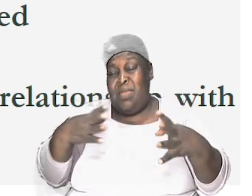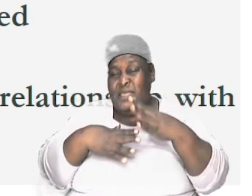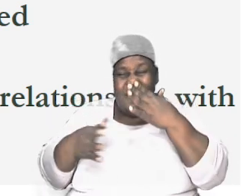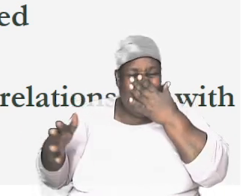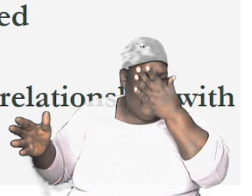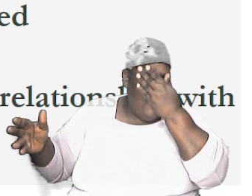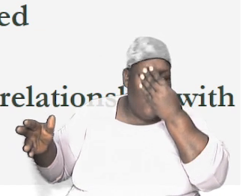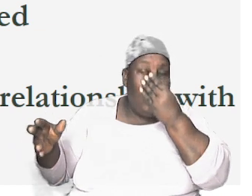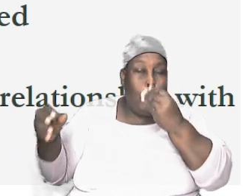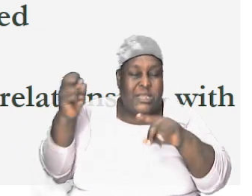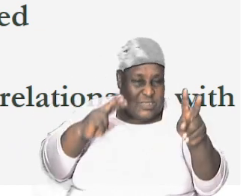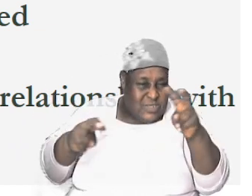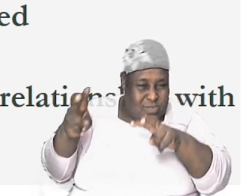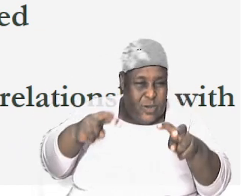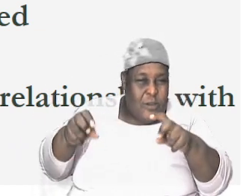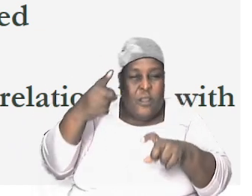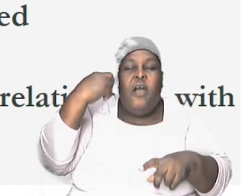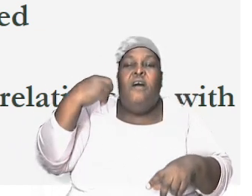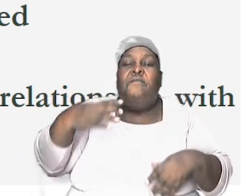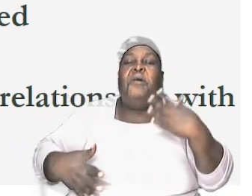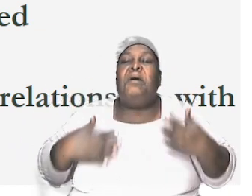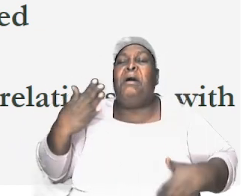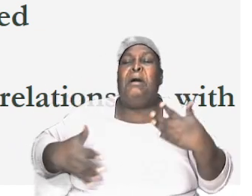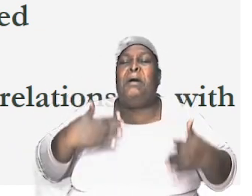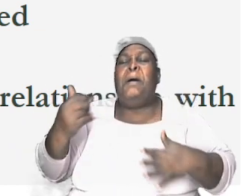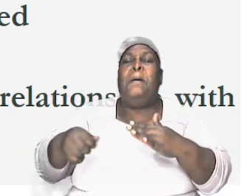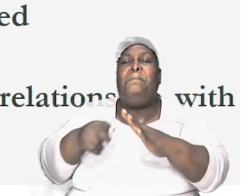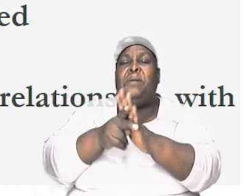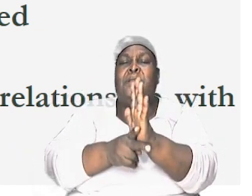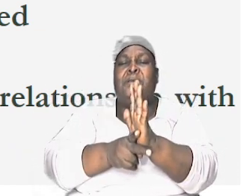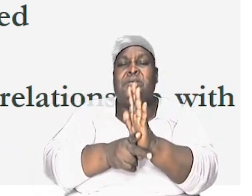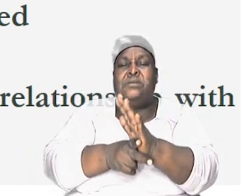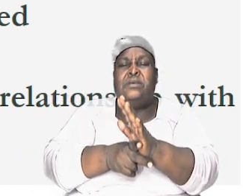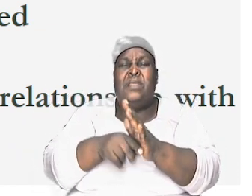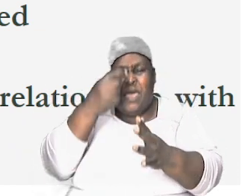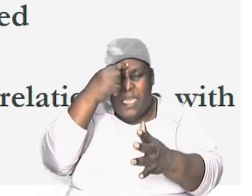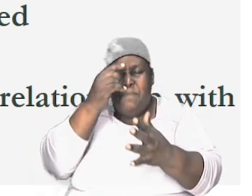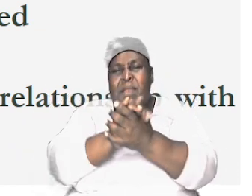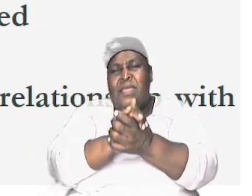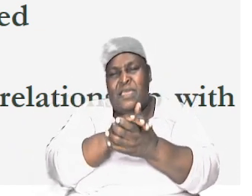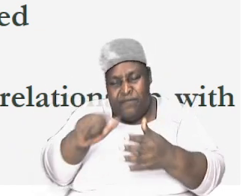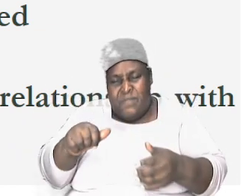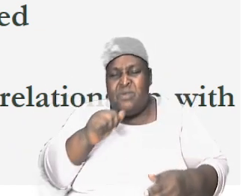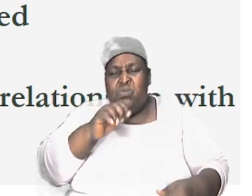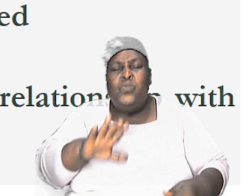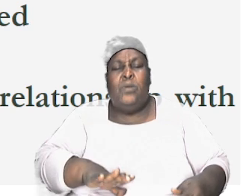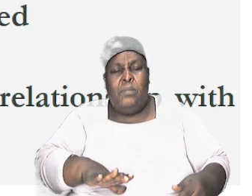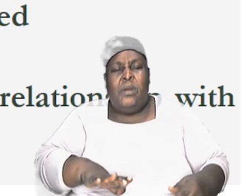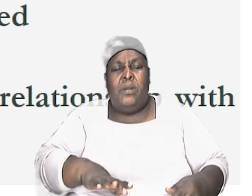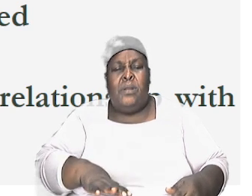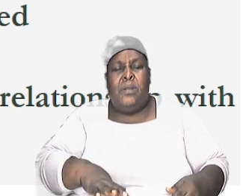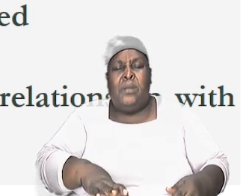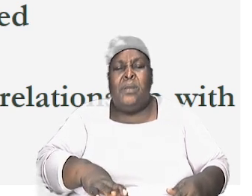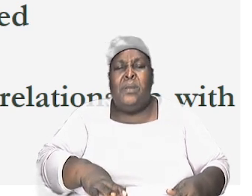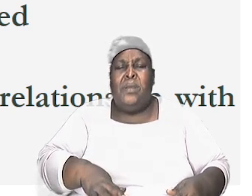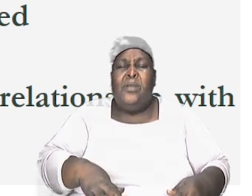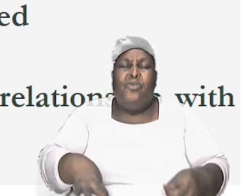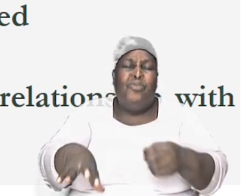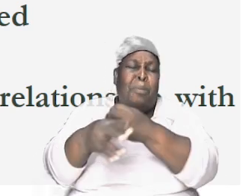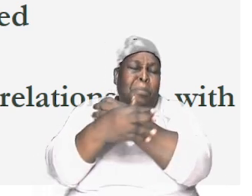fruitless search for happiness. And this is what this woman did. I believe that she was on a romantic